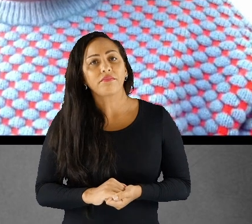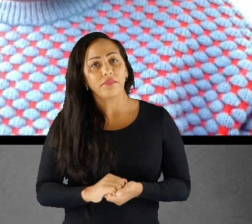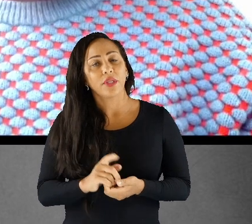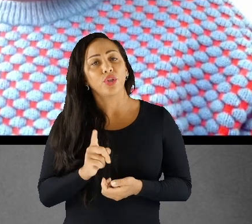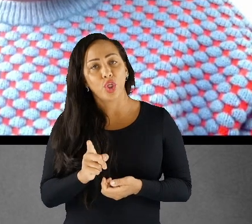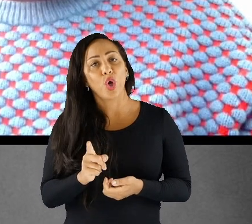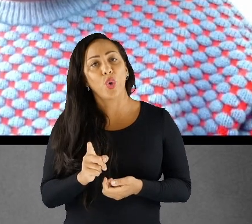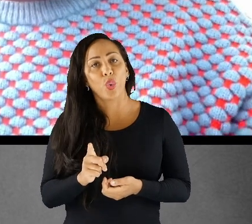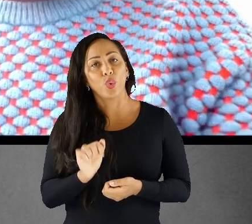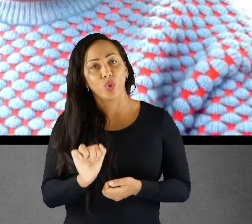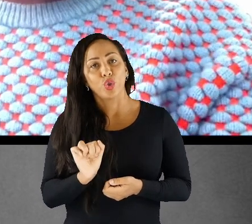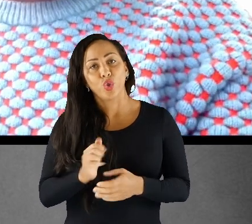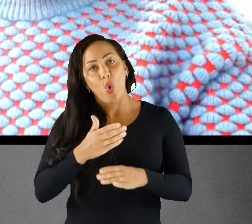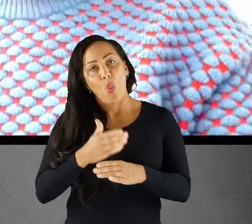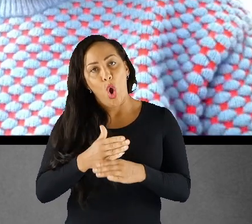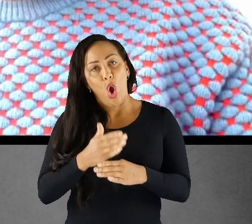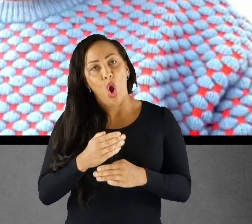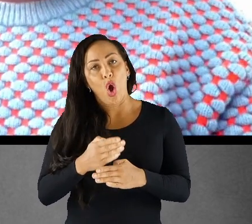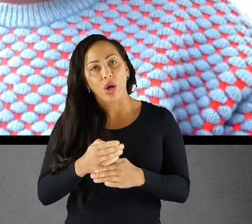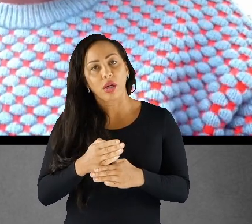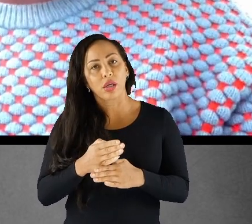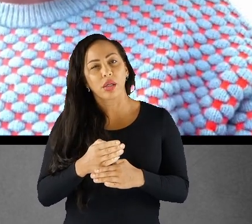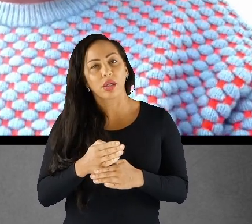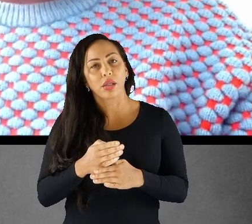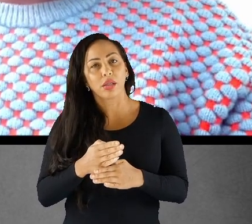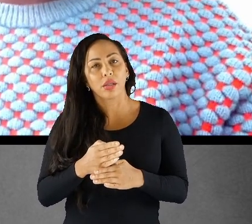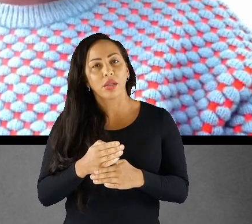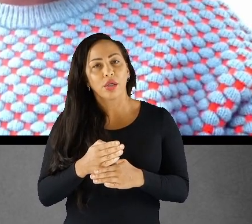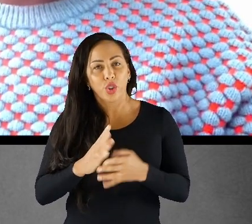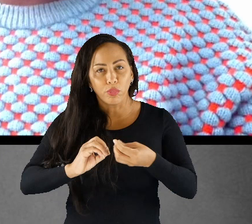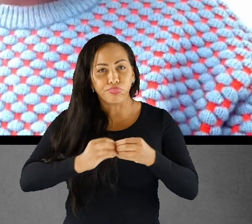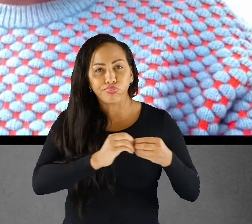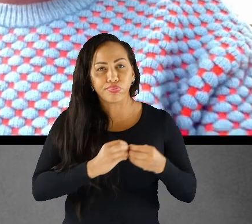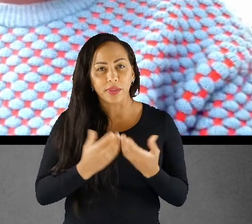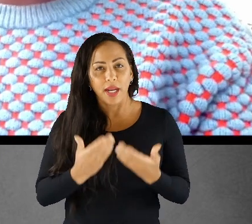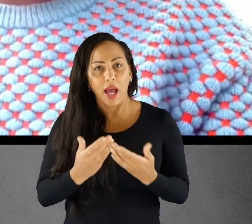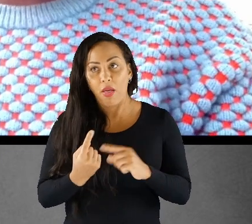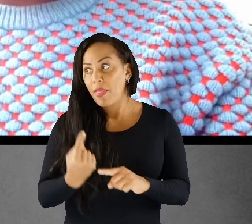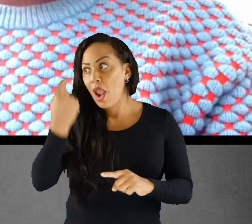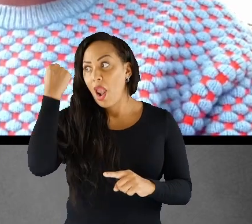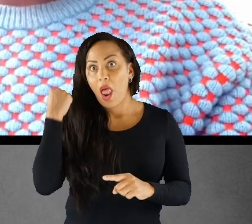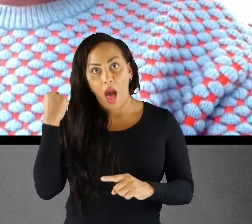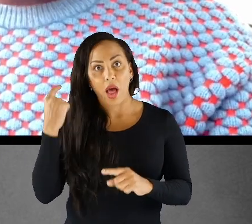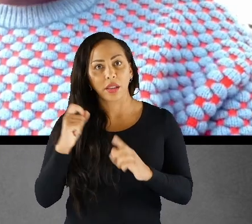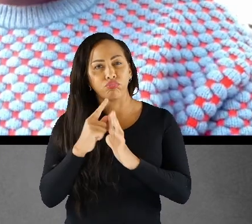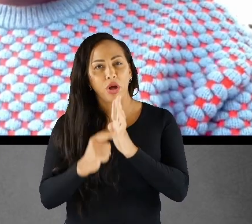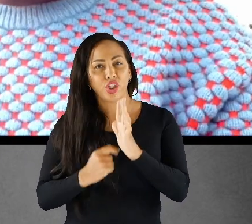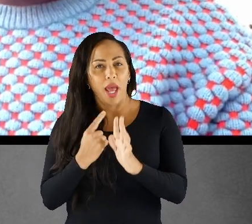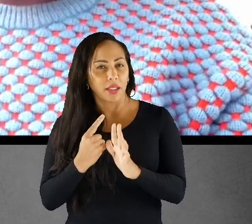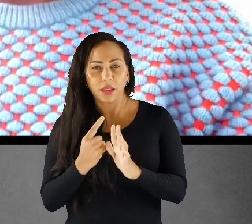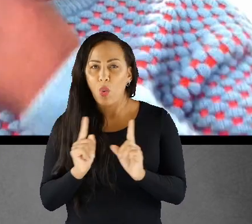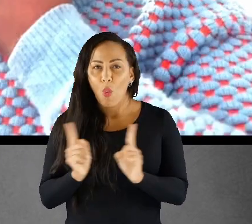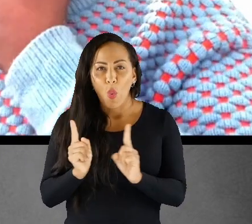And that's the work that you have been doing, but what, in terms of the last piece of work that you've been working